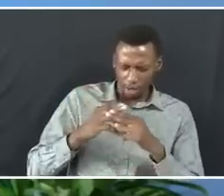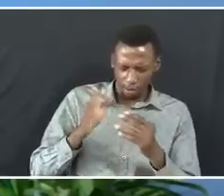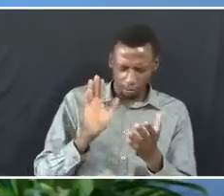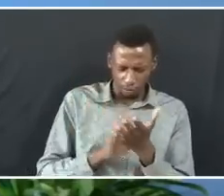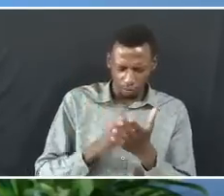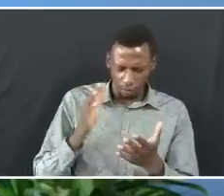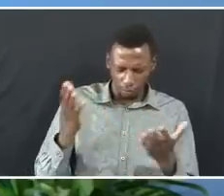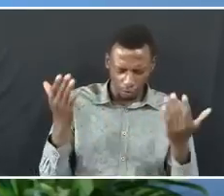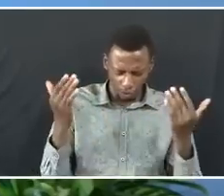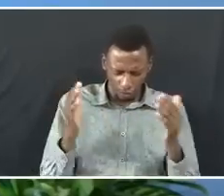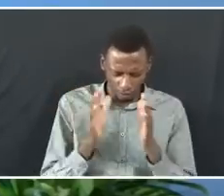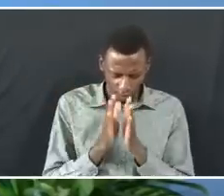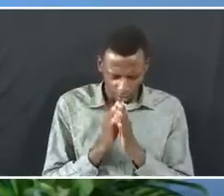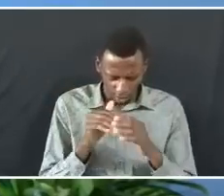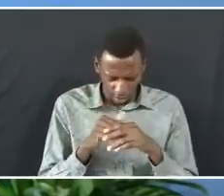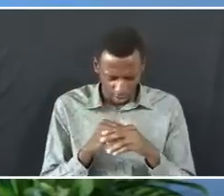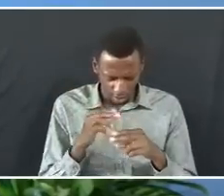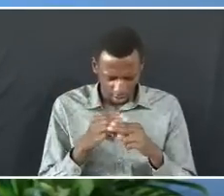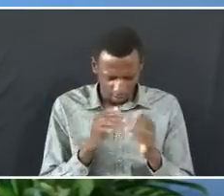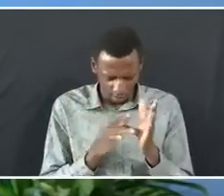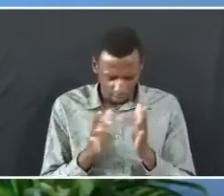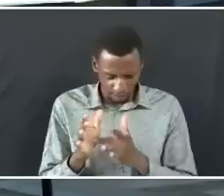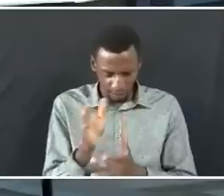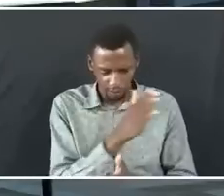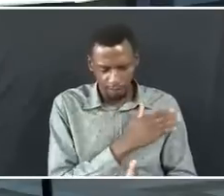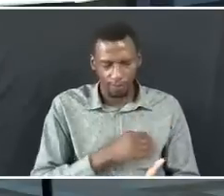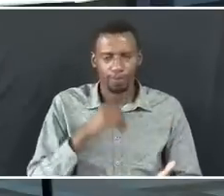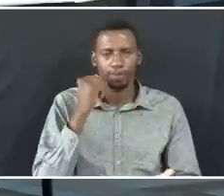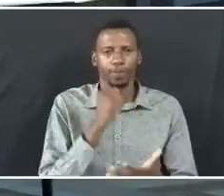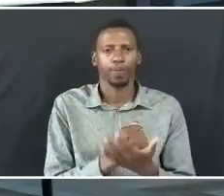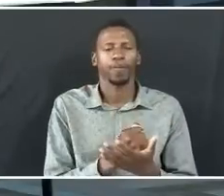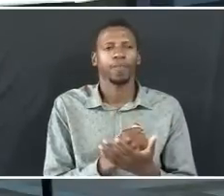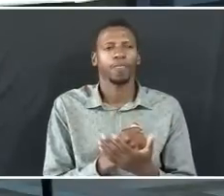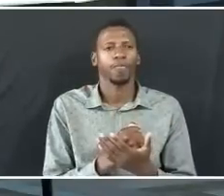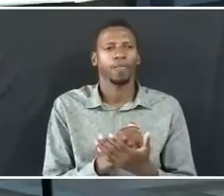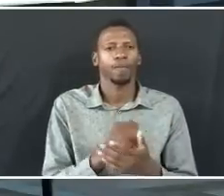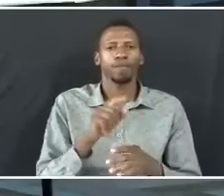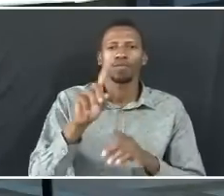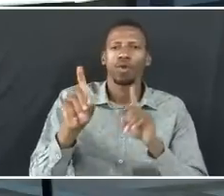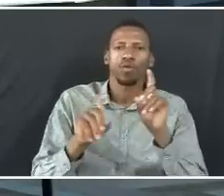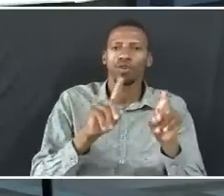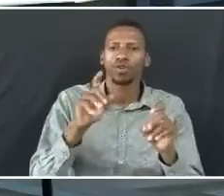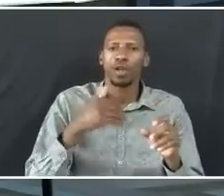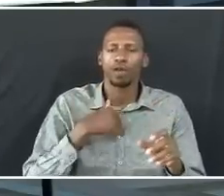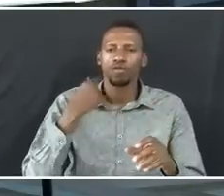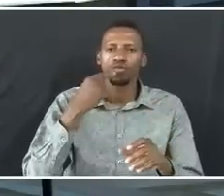is our prayer in Jesus' name. Amen. Any question?